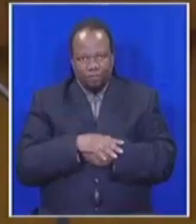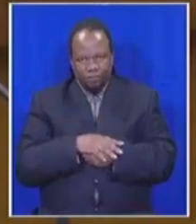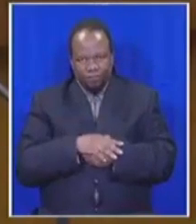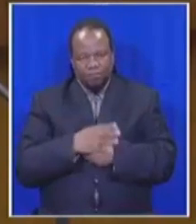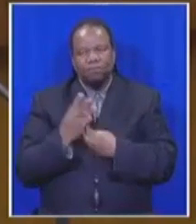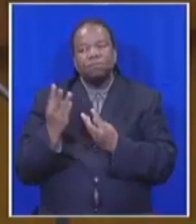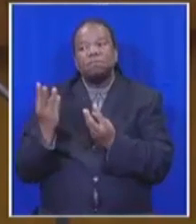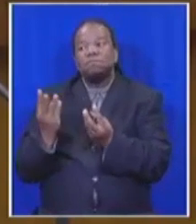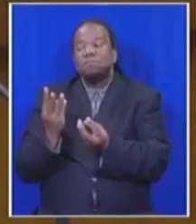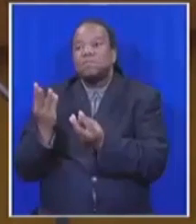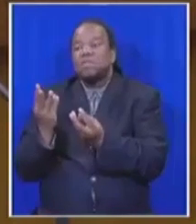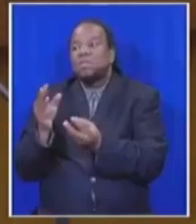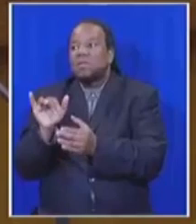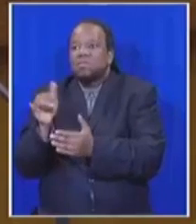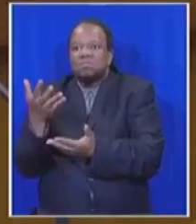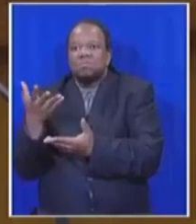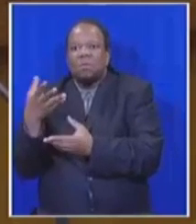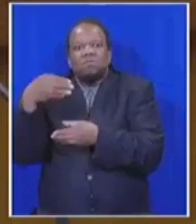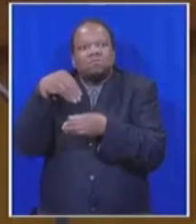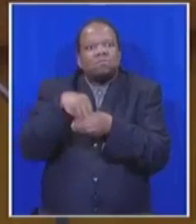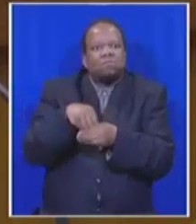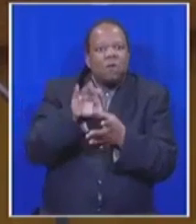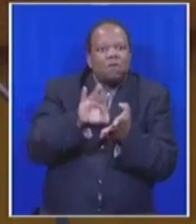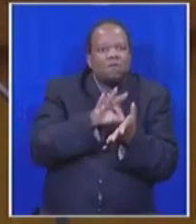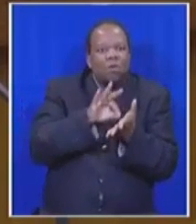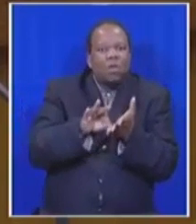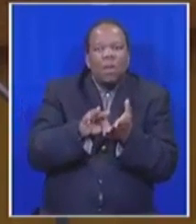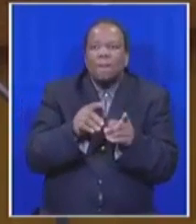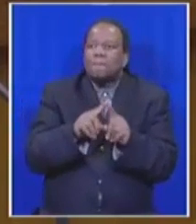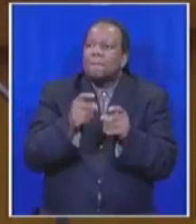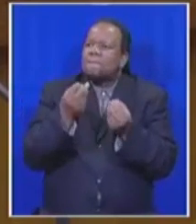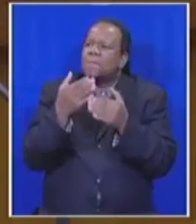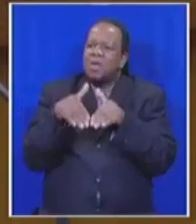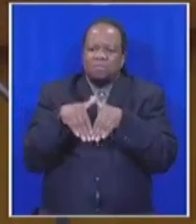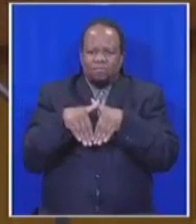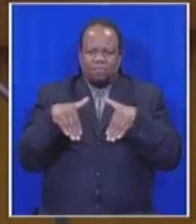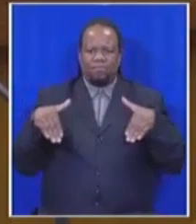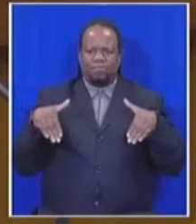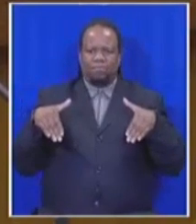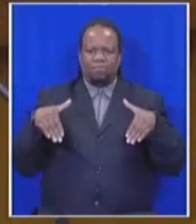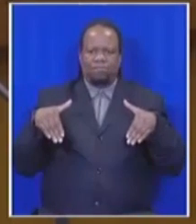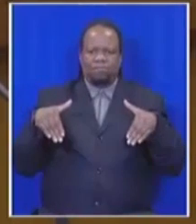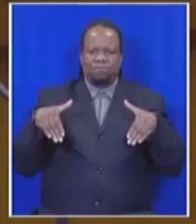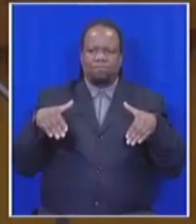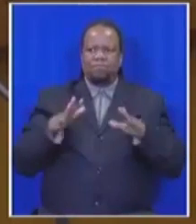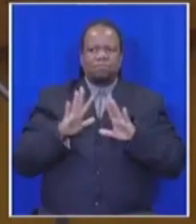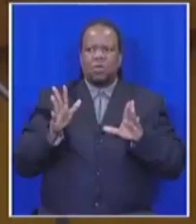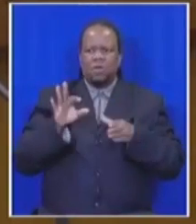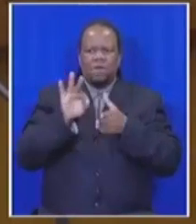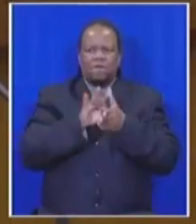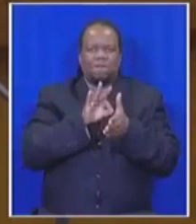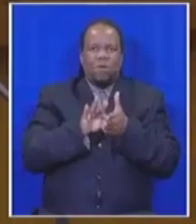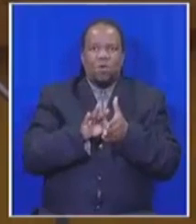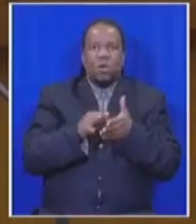by not voting in their majority, and including many who abstained and decided to stay at home, has been loud and